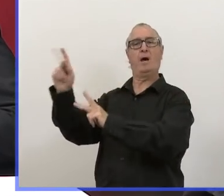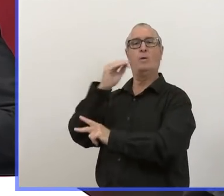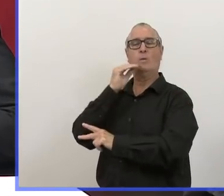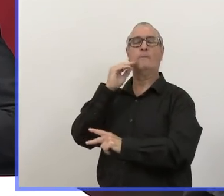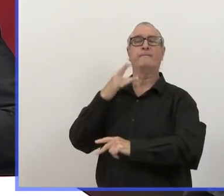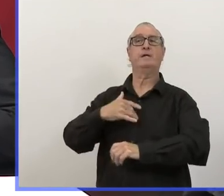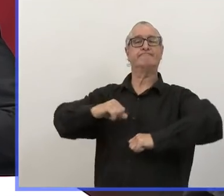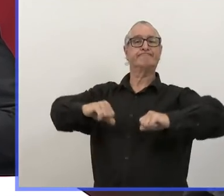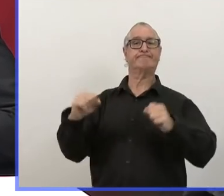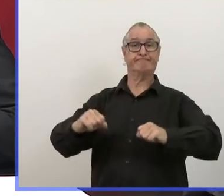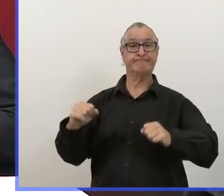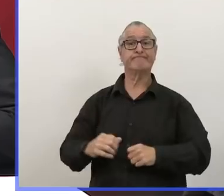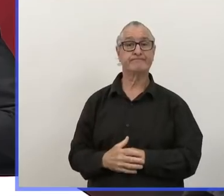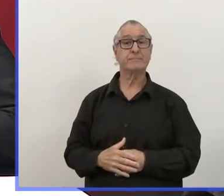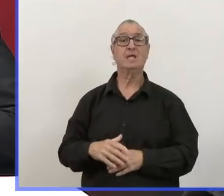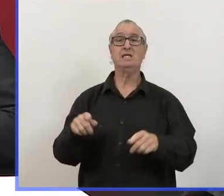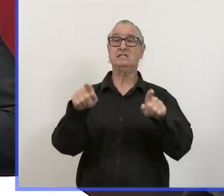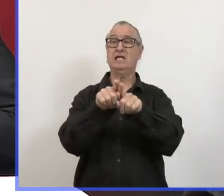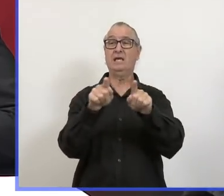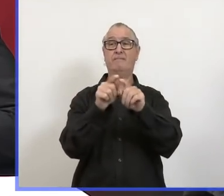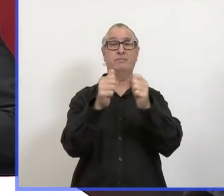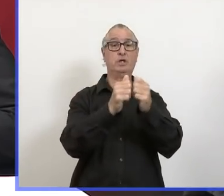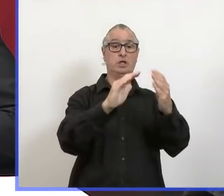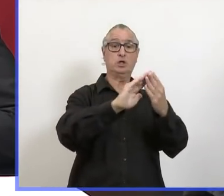that the municipalities are providing as well.